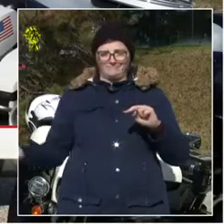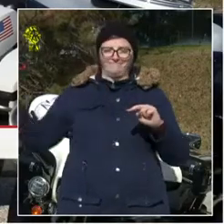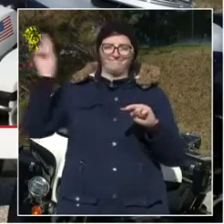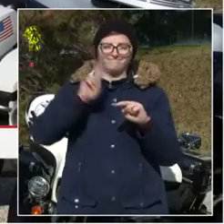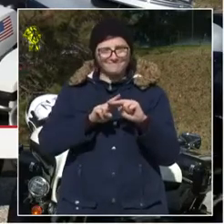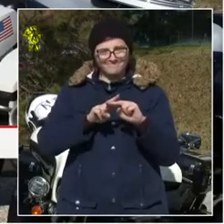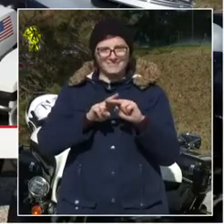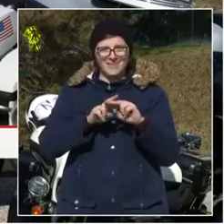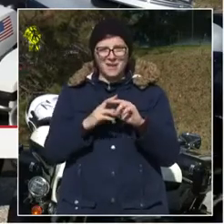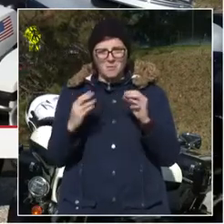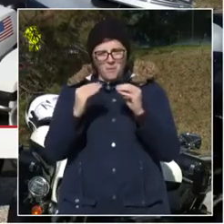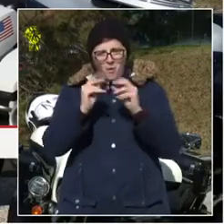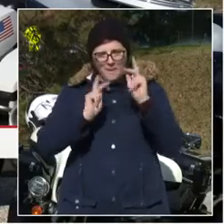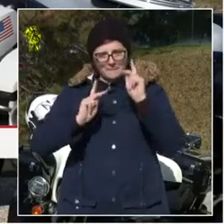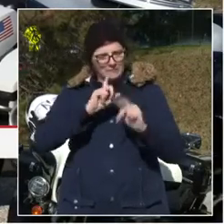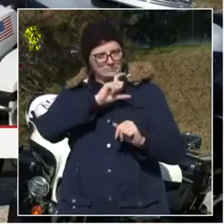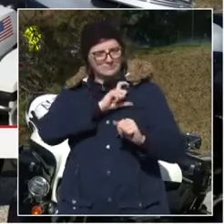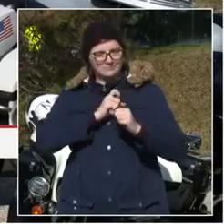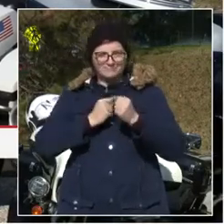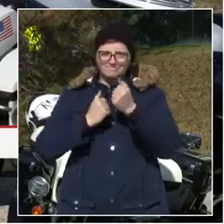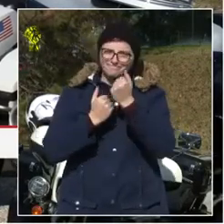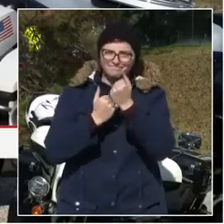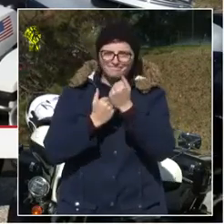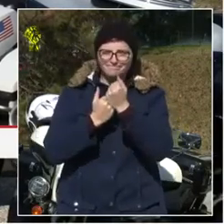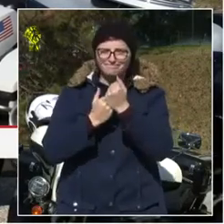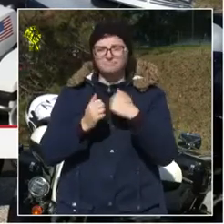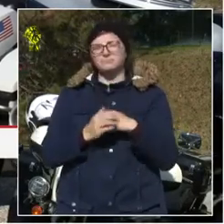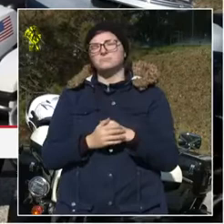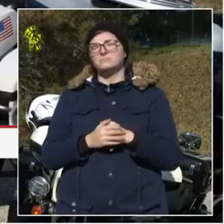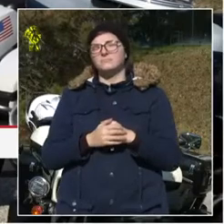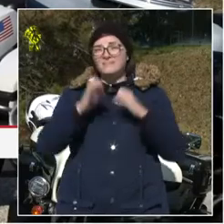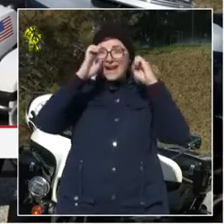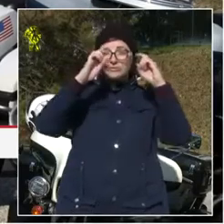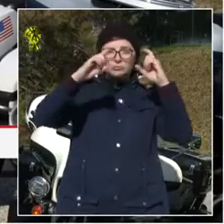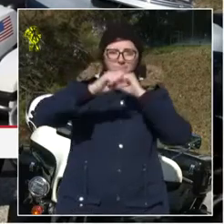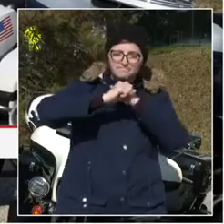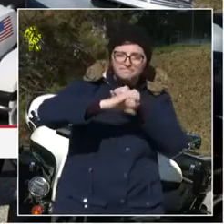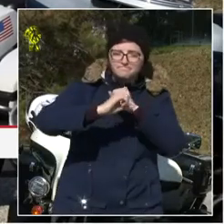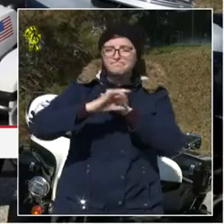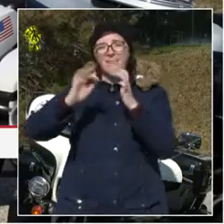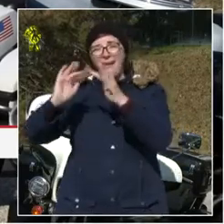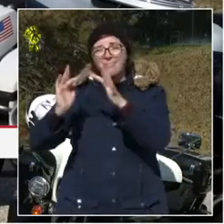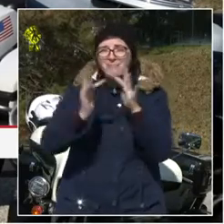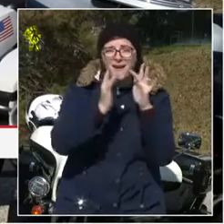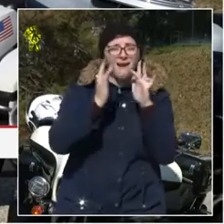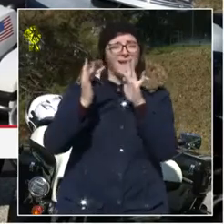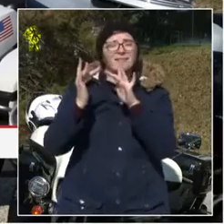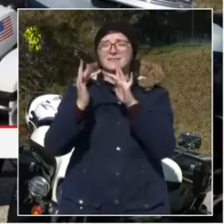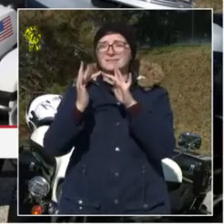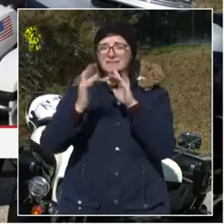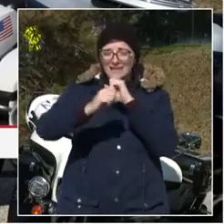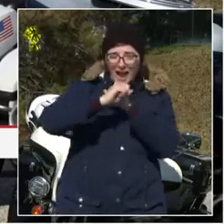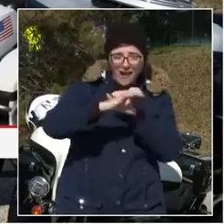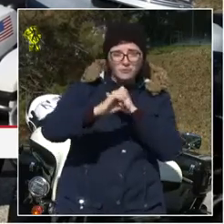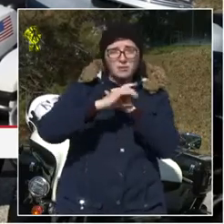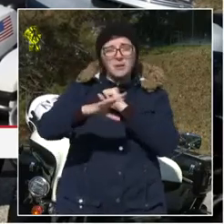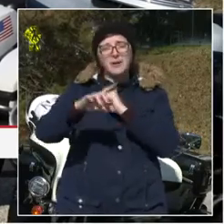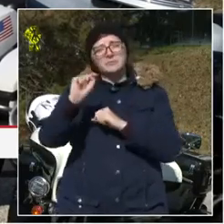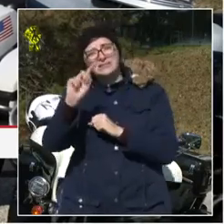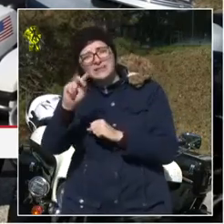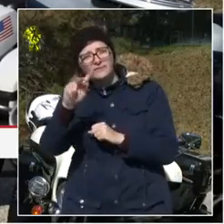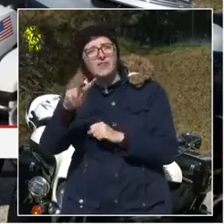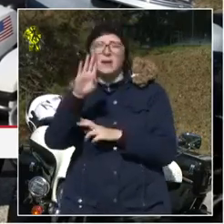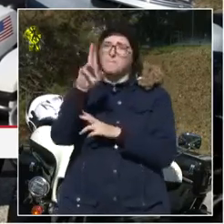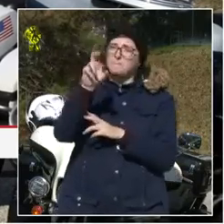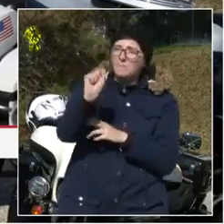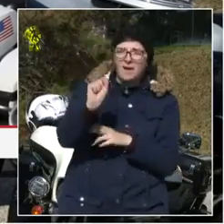tell us about more shortly, as well as sponsored educational messaging online and across advertisements on television, buses,